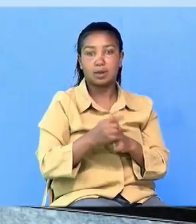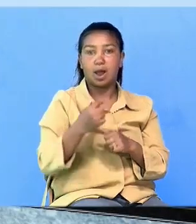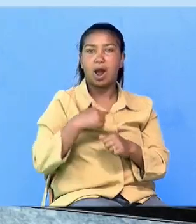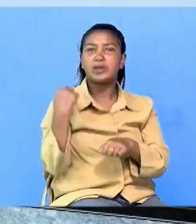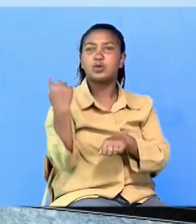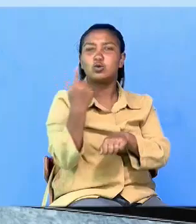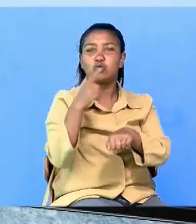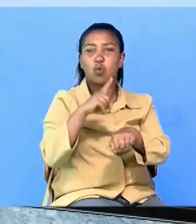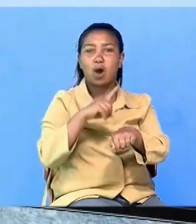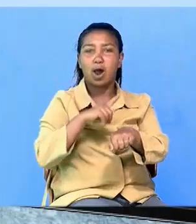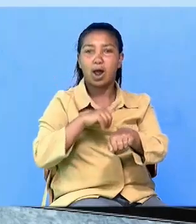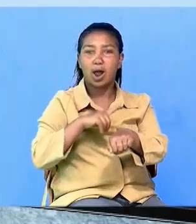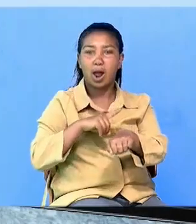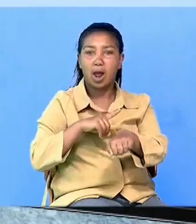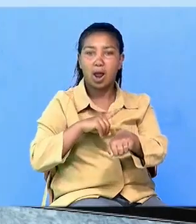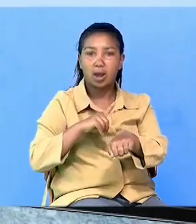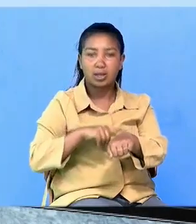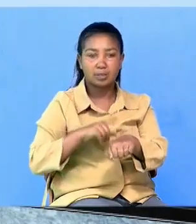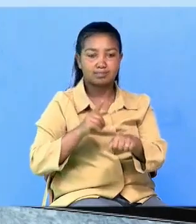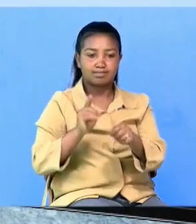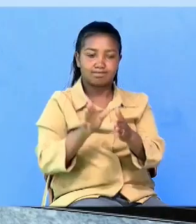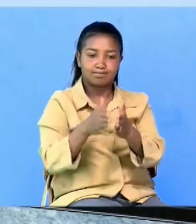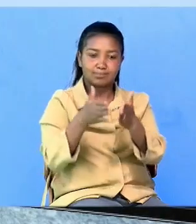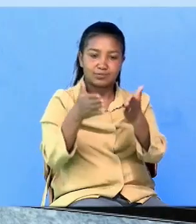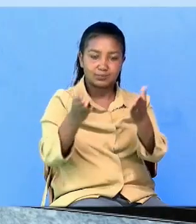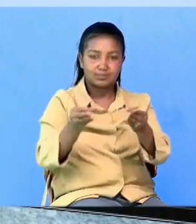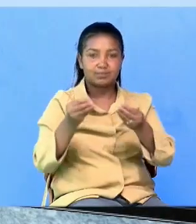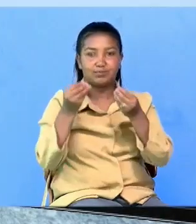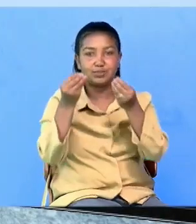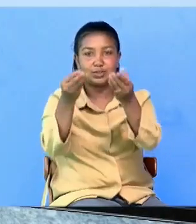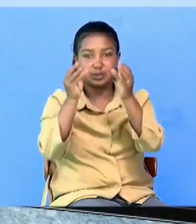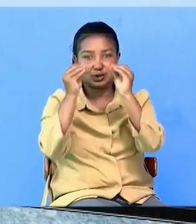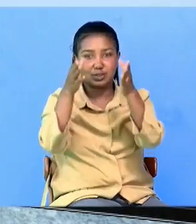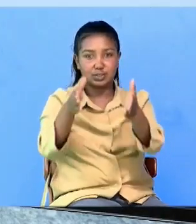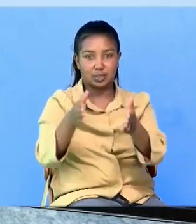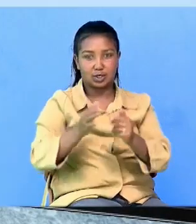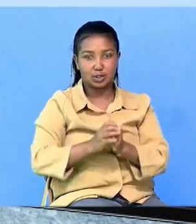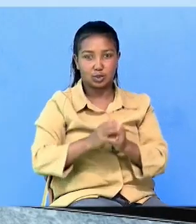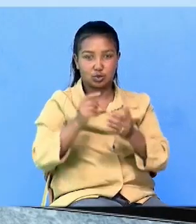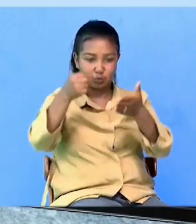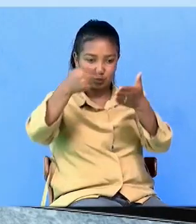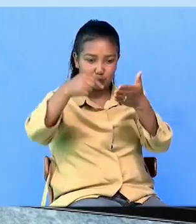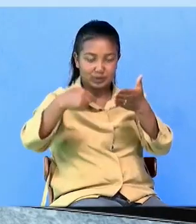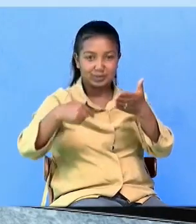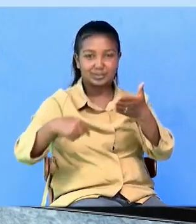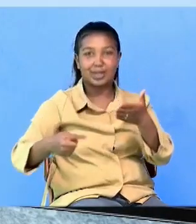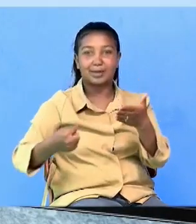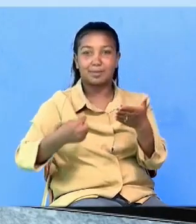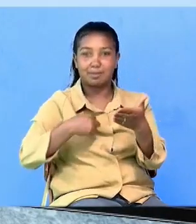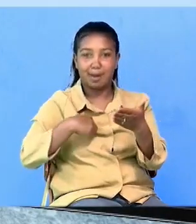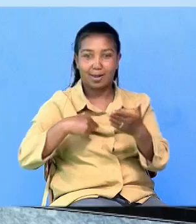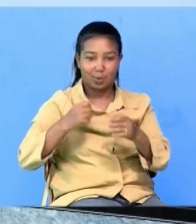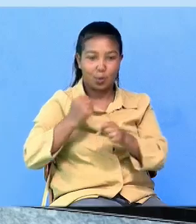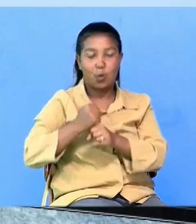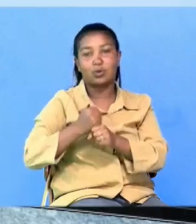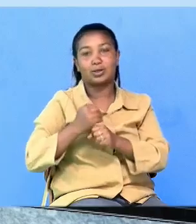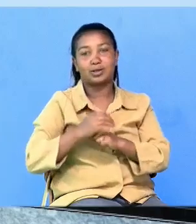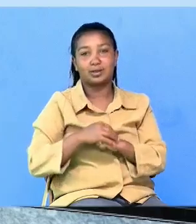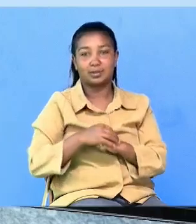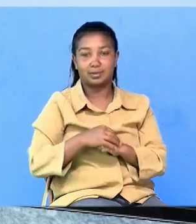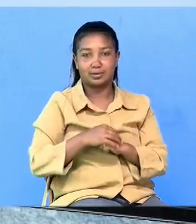I usually give my exercise book to my teacher in order to check my